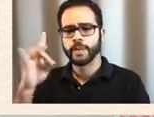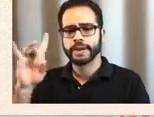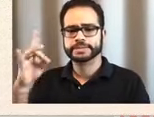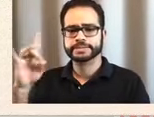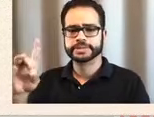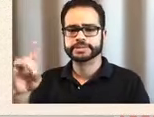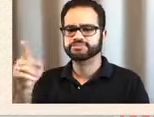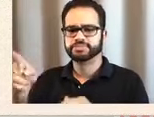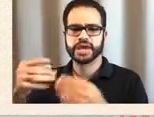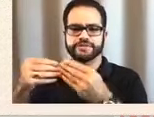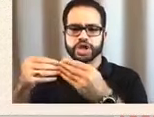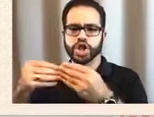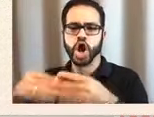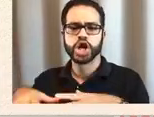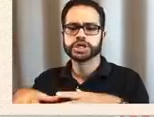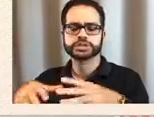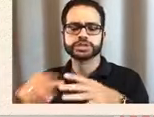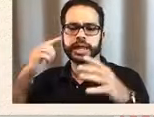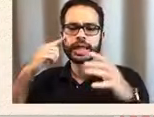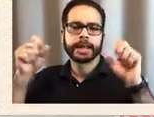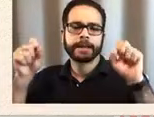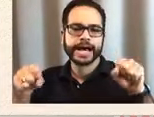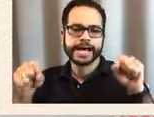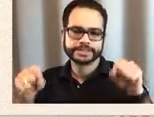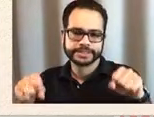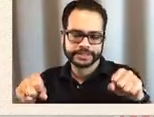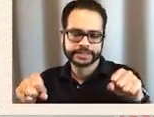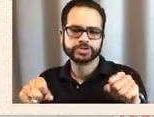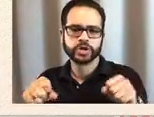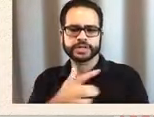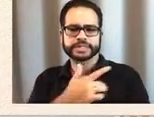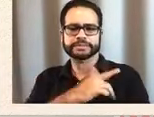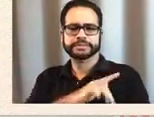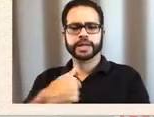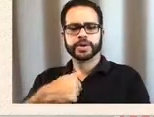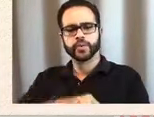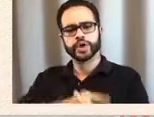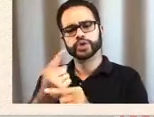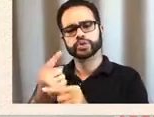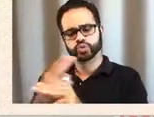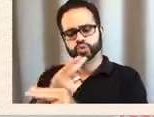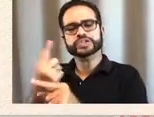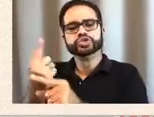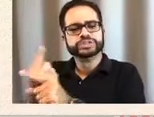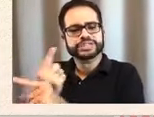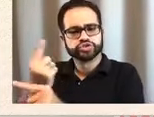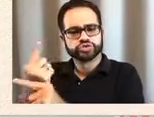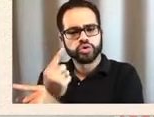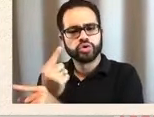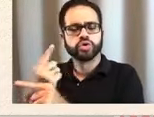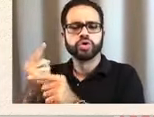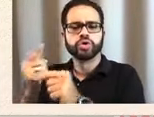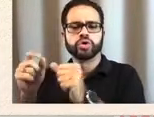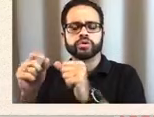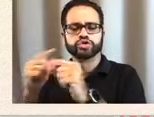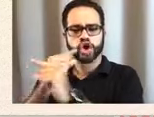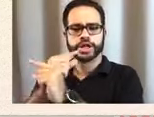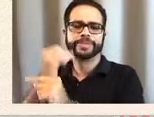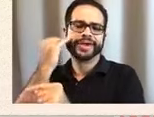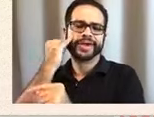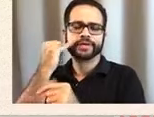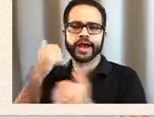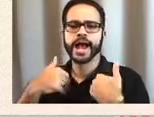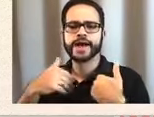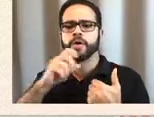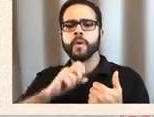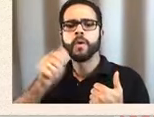capacity. So typically we use traditional guardianship when we have, let's say, an elderly person who has dementia. They